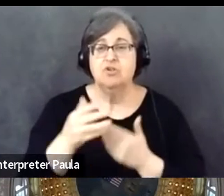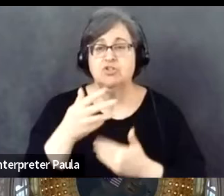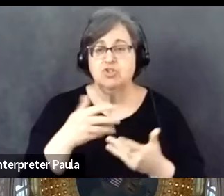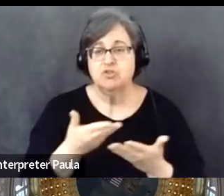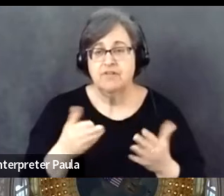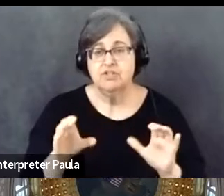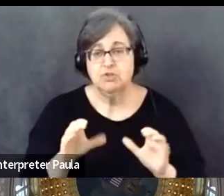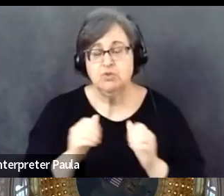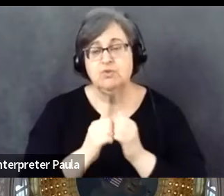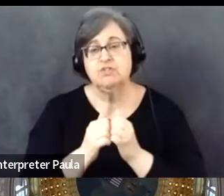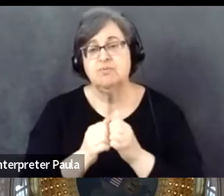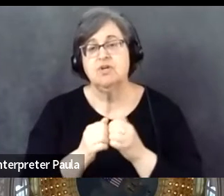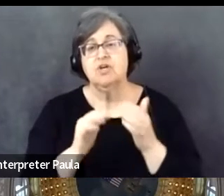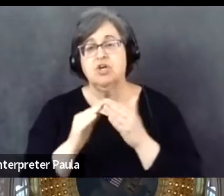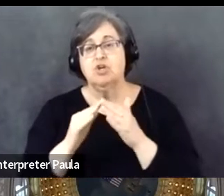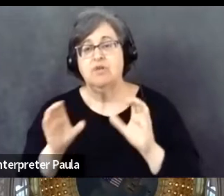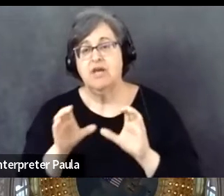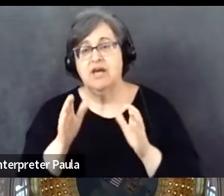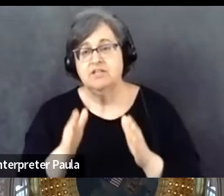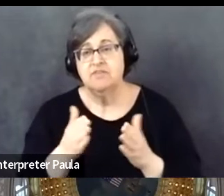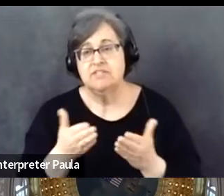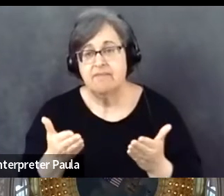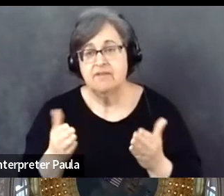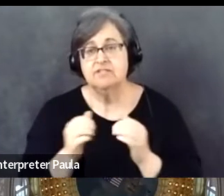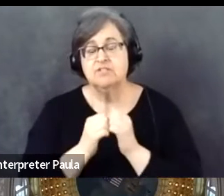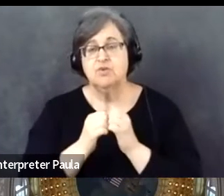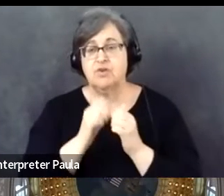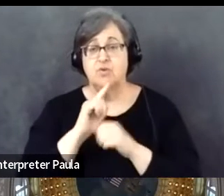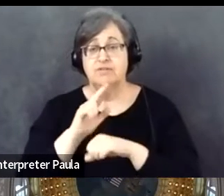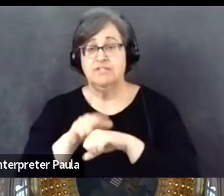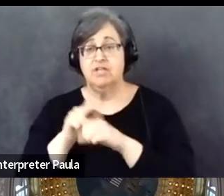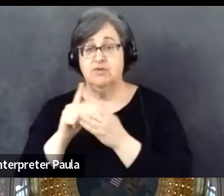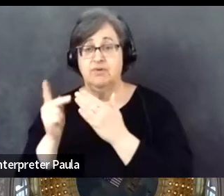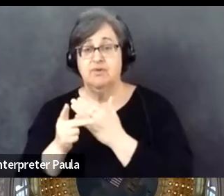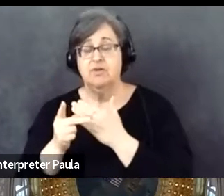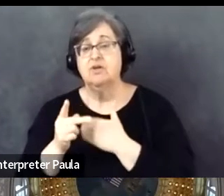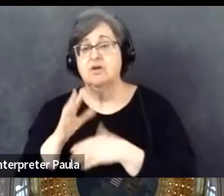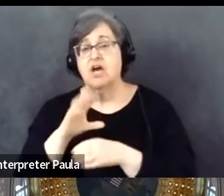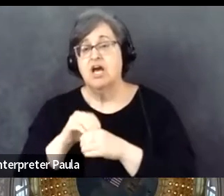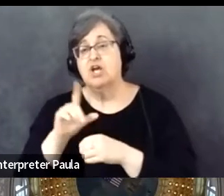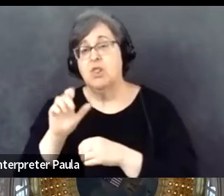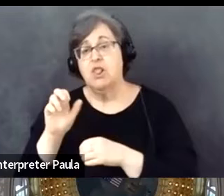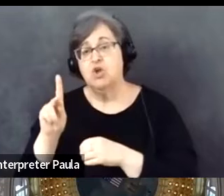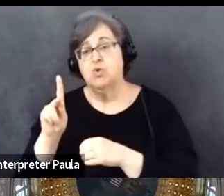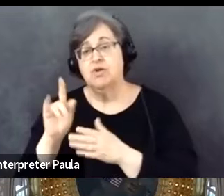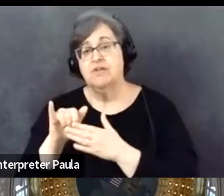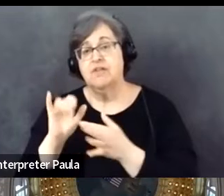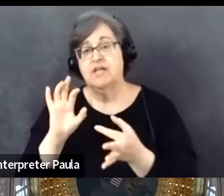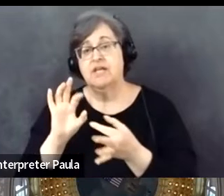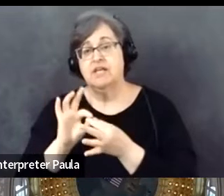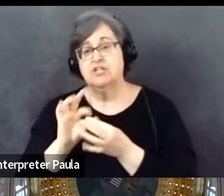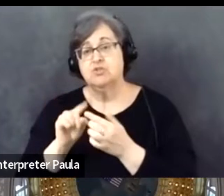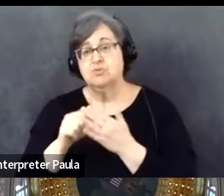or community activist things together. And there's a national program. So I included a link there that kind of connects you to what it